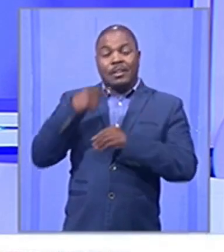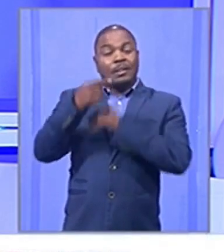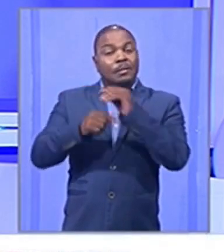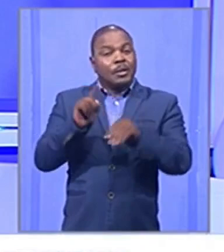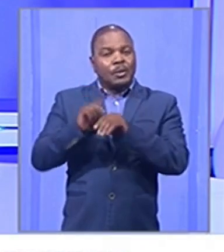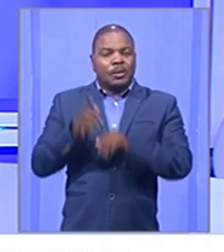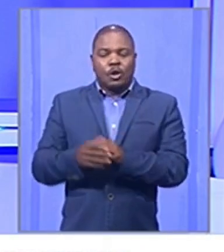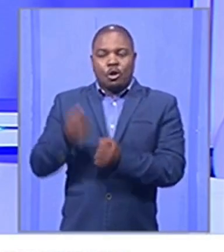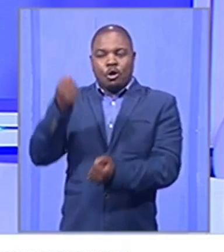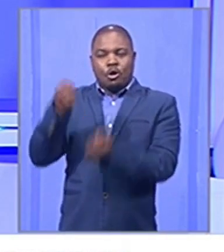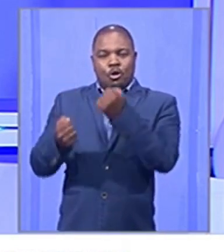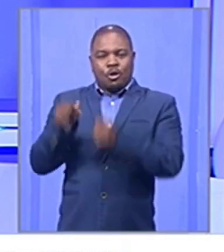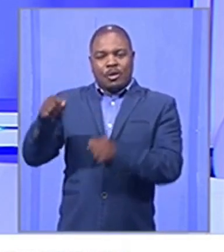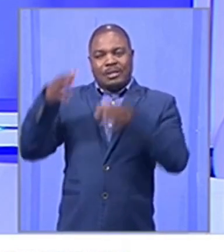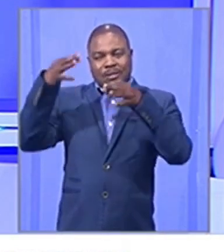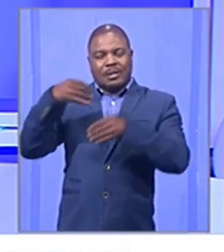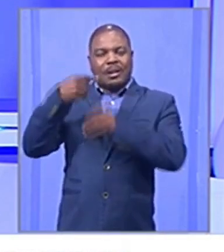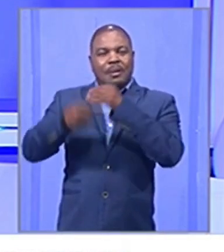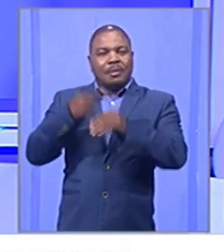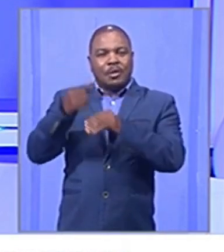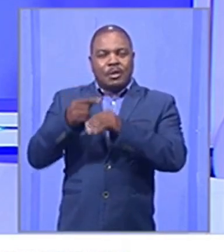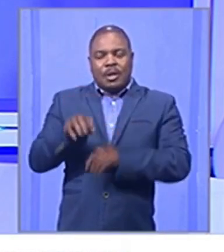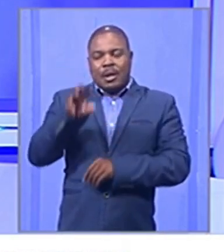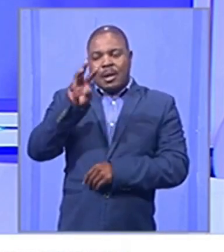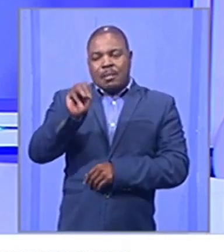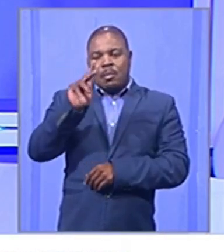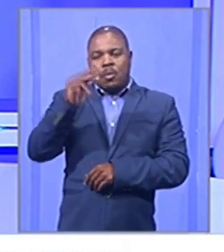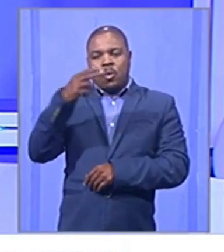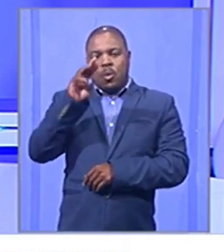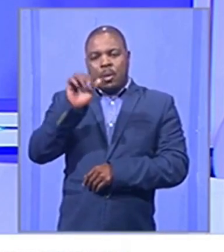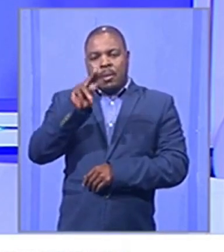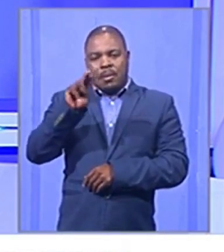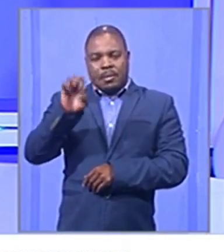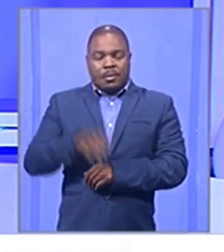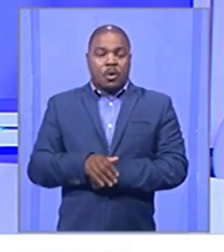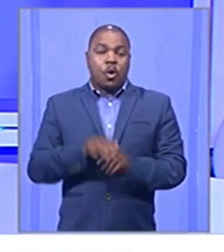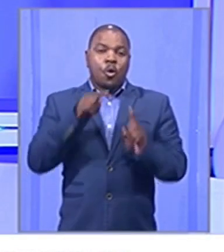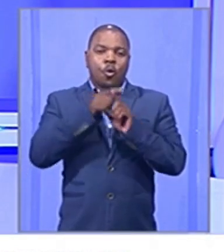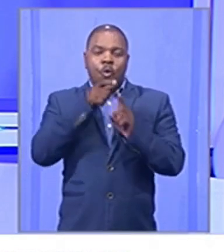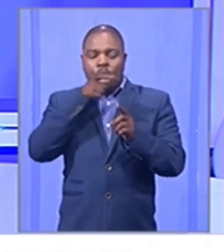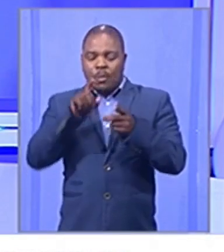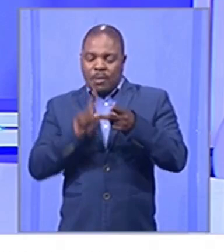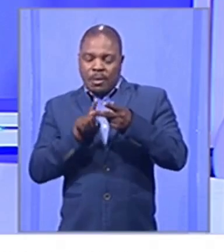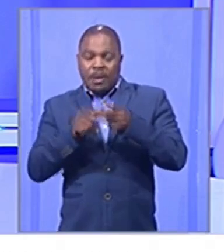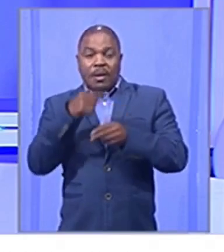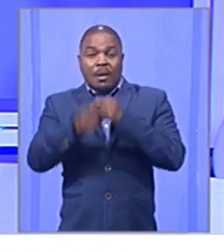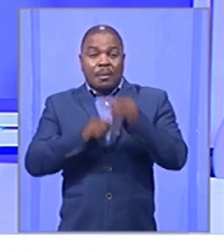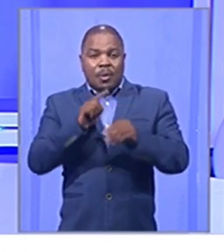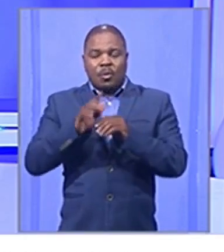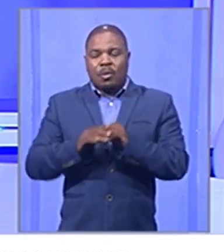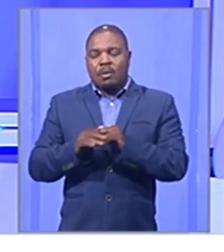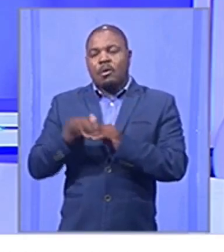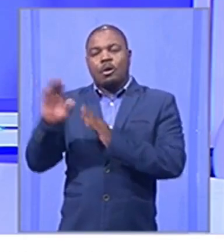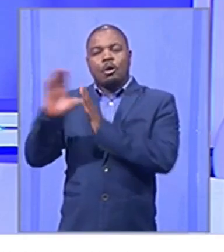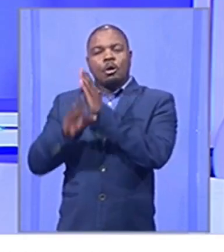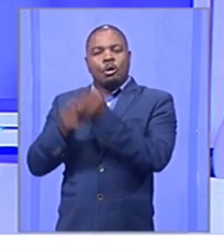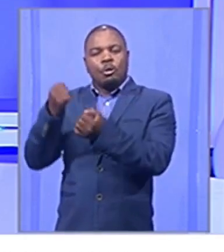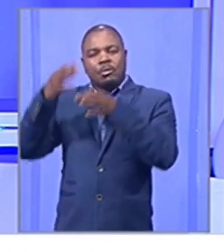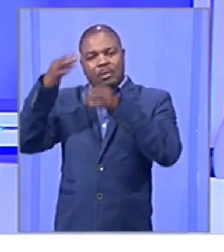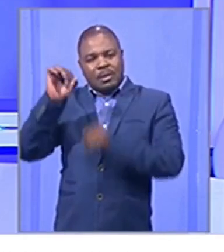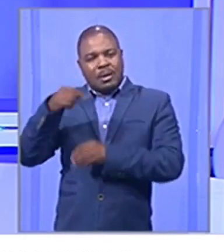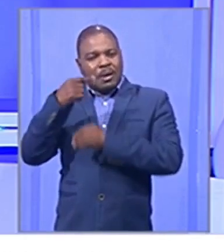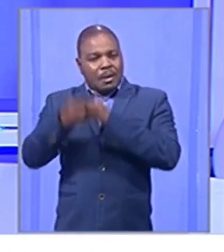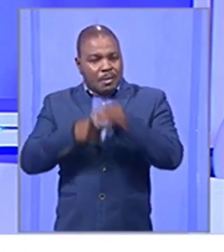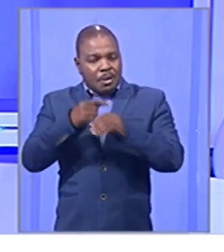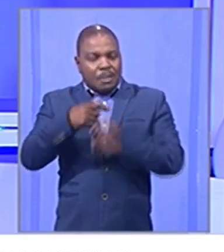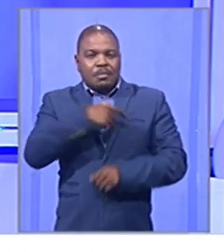katlholo ya kgotlatshekelo mo morerong wa ga Mkhwebane. Malema o tshwaetse le ka ga katlholo ya kgotlatshekelo ya molaotheo ya morero wa